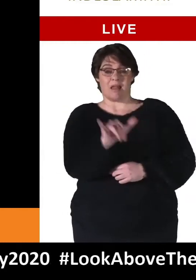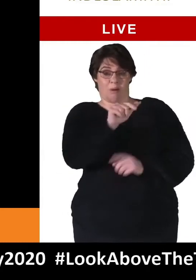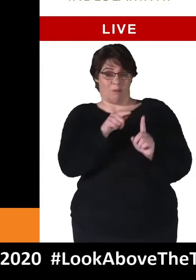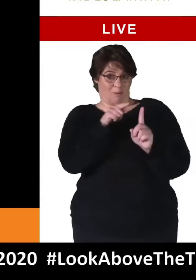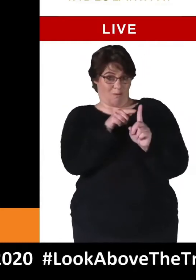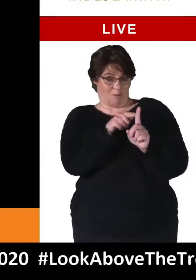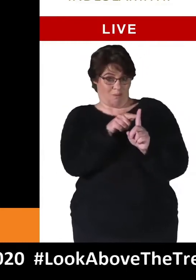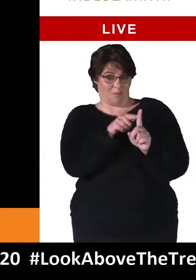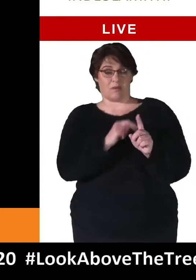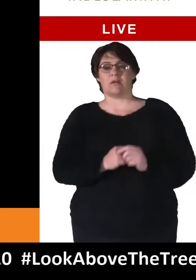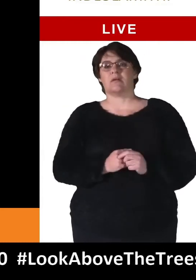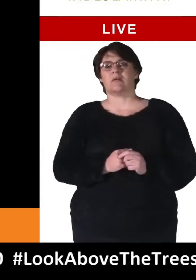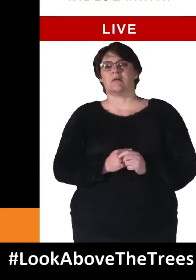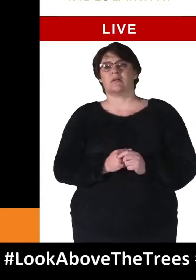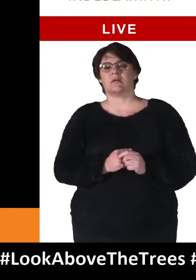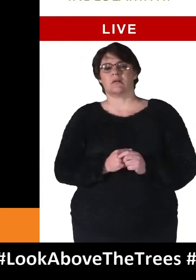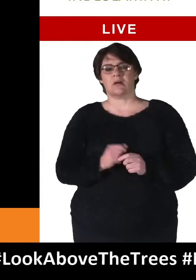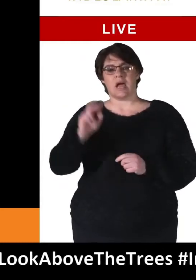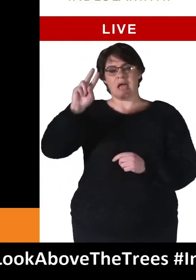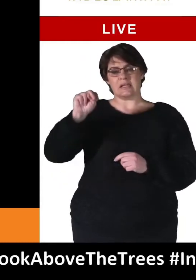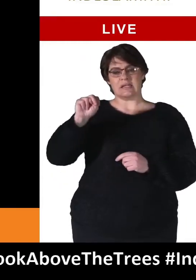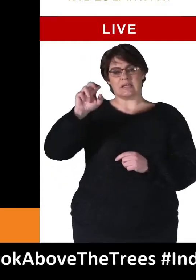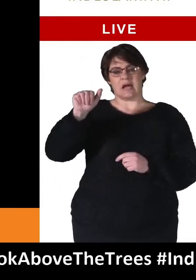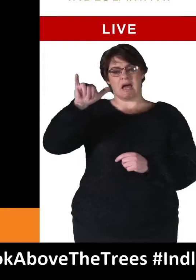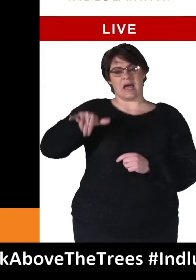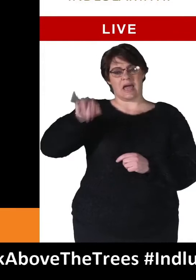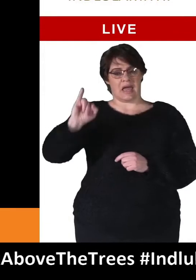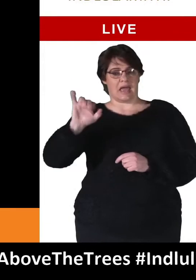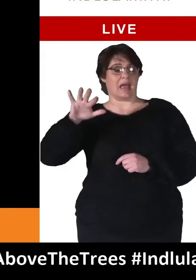in this picture is the Nailiwak scenario.